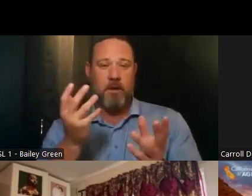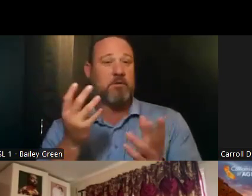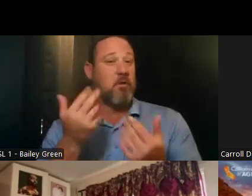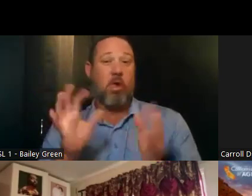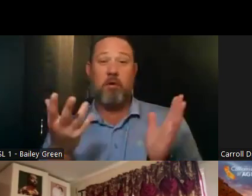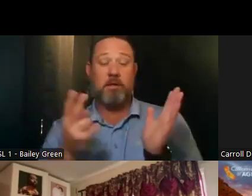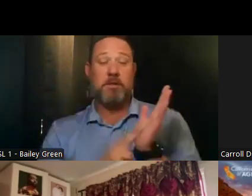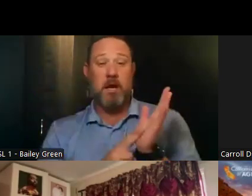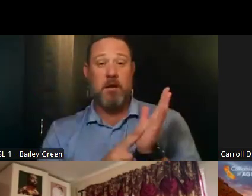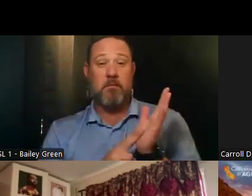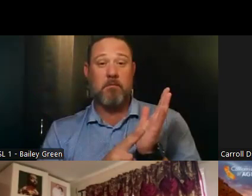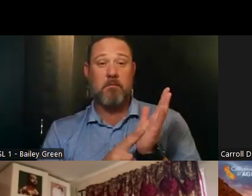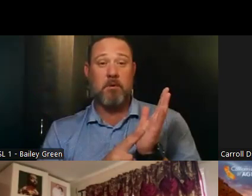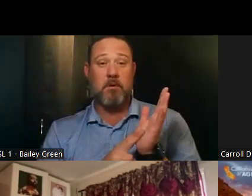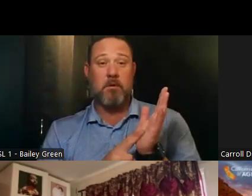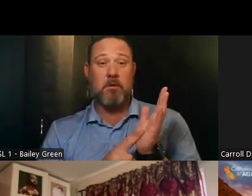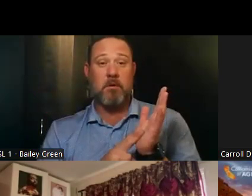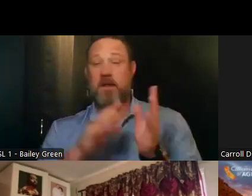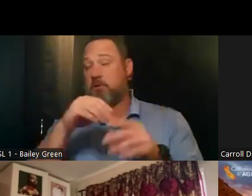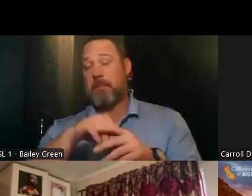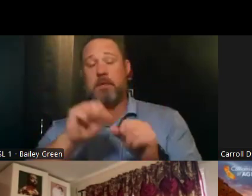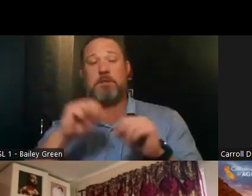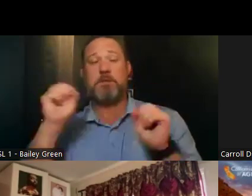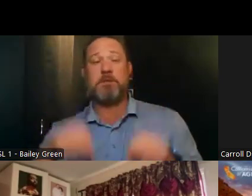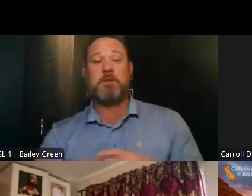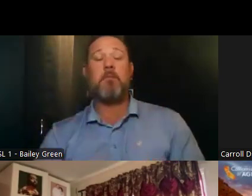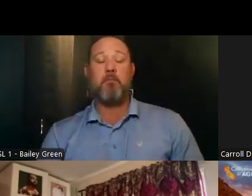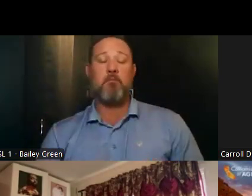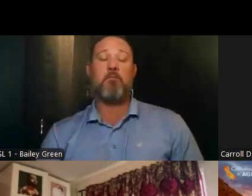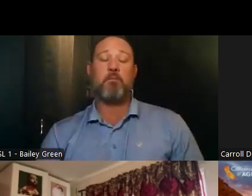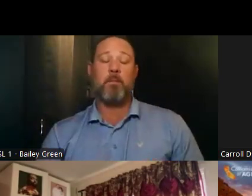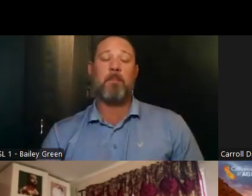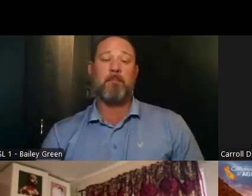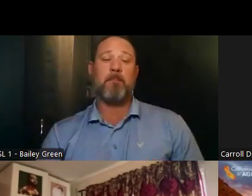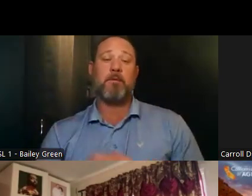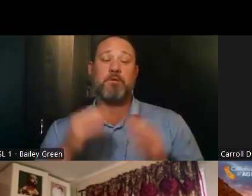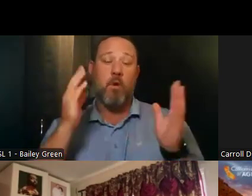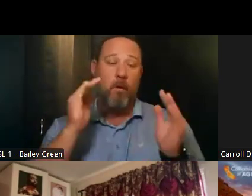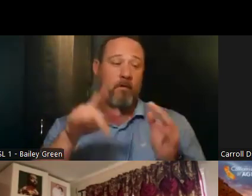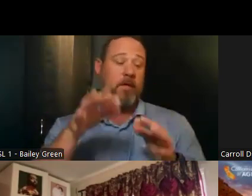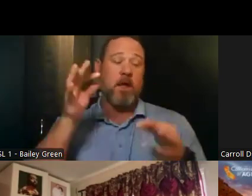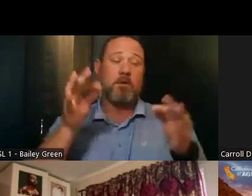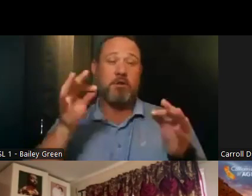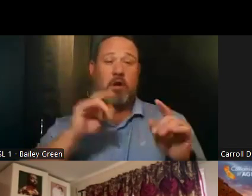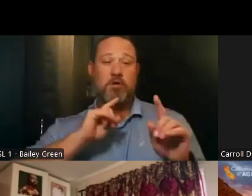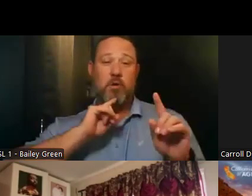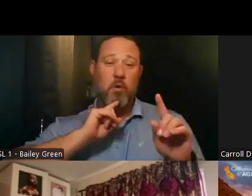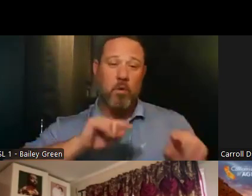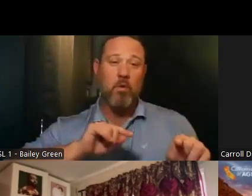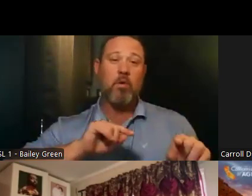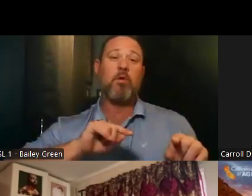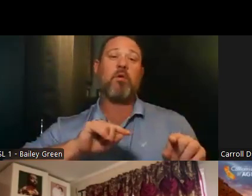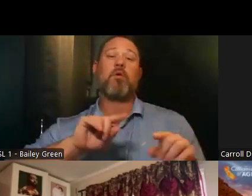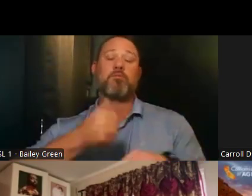signed up, you're in the system, right? And so hopefully that judge's order will sort of stay